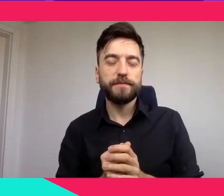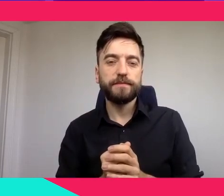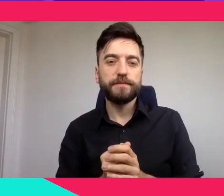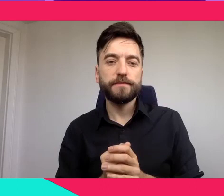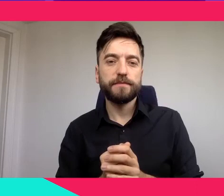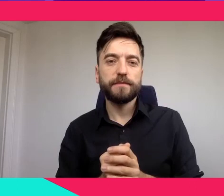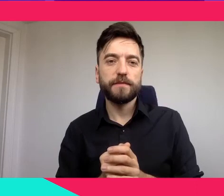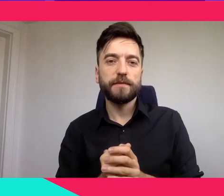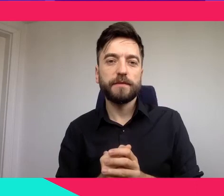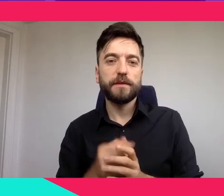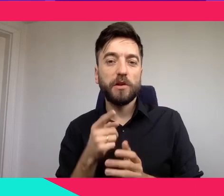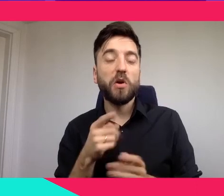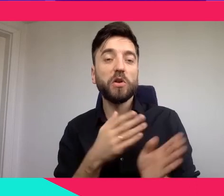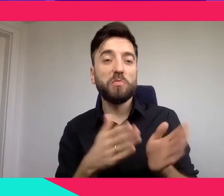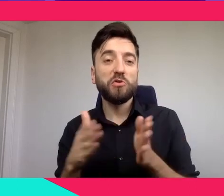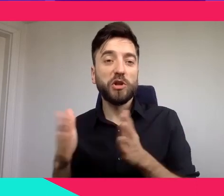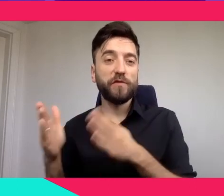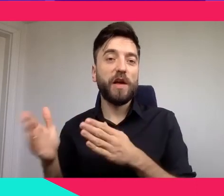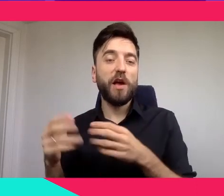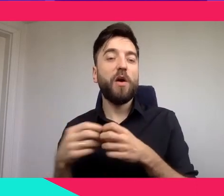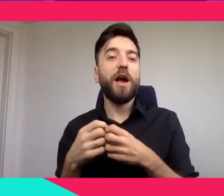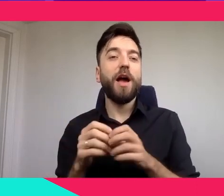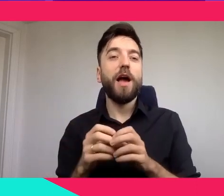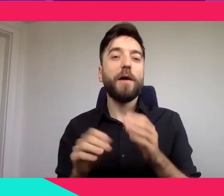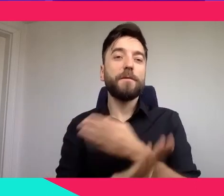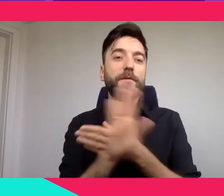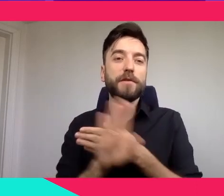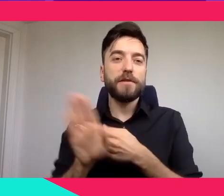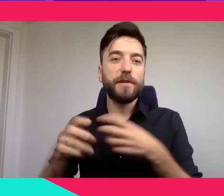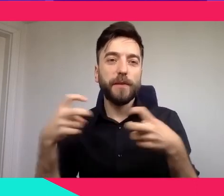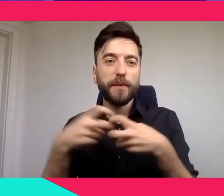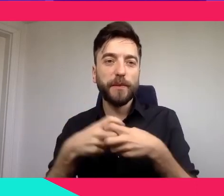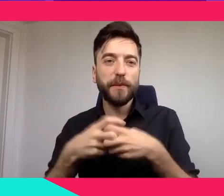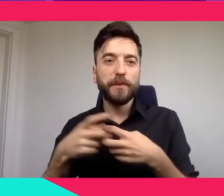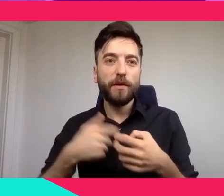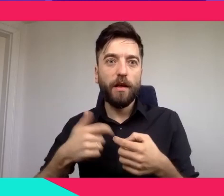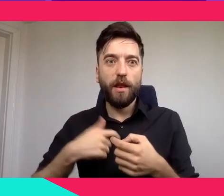at SMK. And Lizzie helped us a lot in the process. And one of the things that